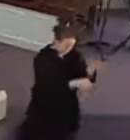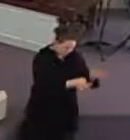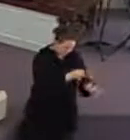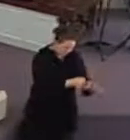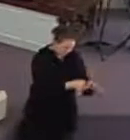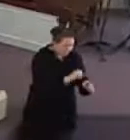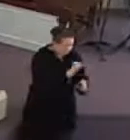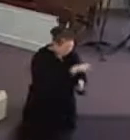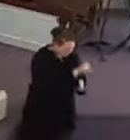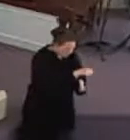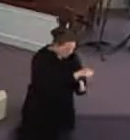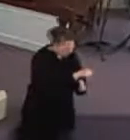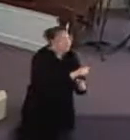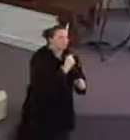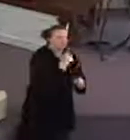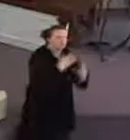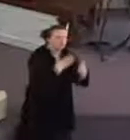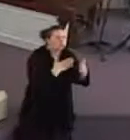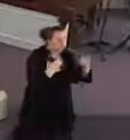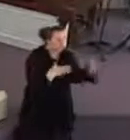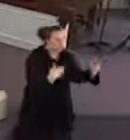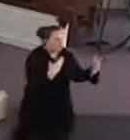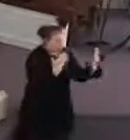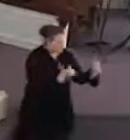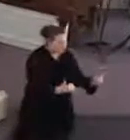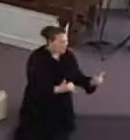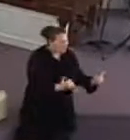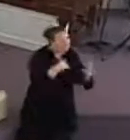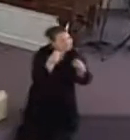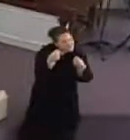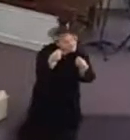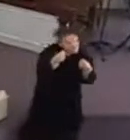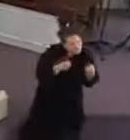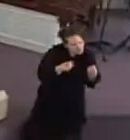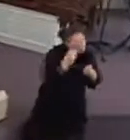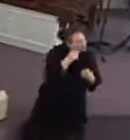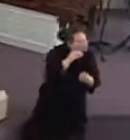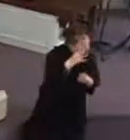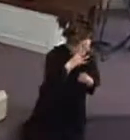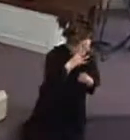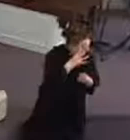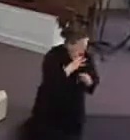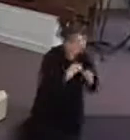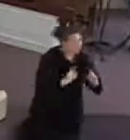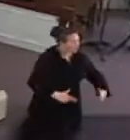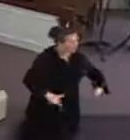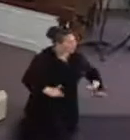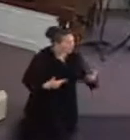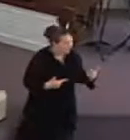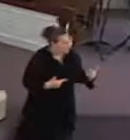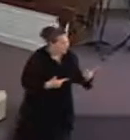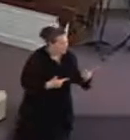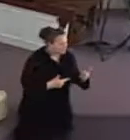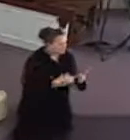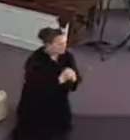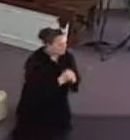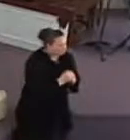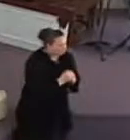Hallelujah. But I'm so glad today, amen, that he has granted grace to us. You know, we live in a Perry Mason and law and